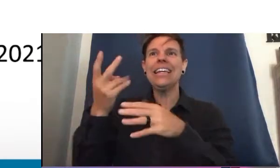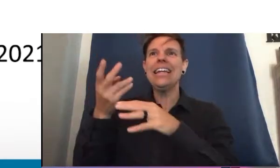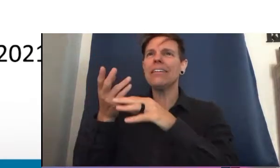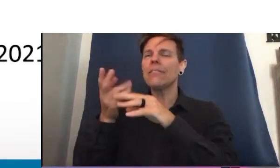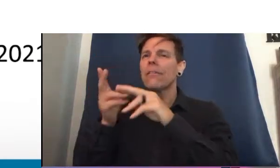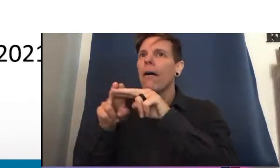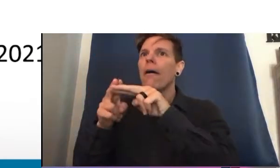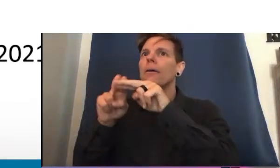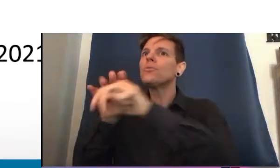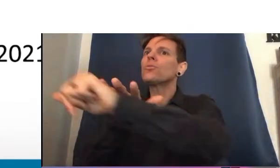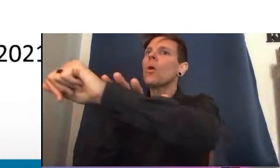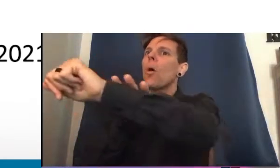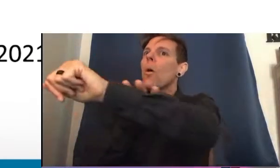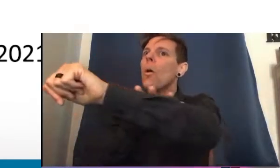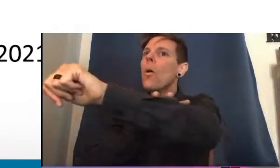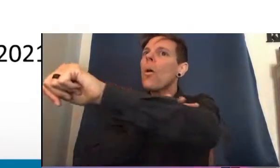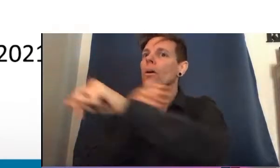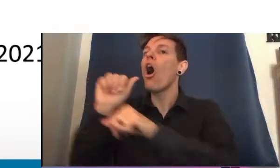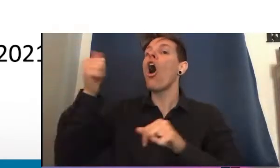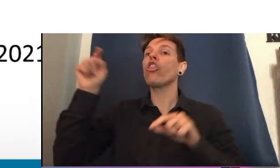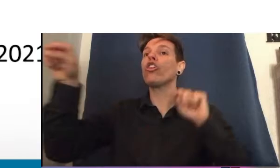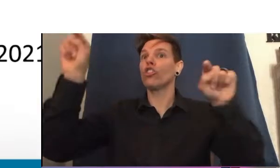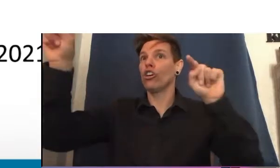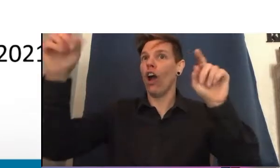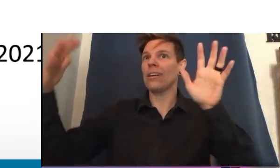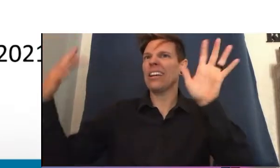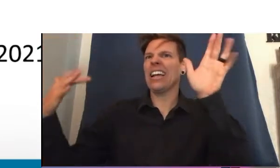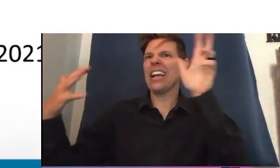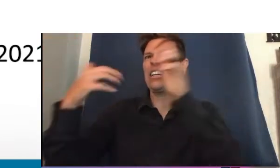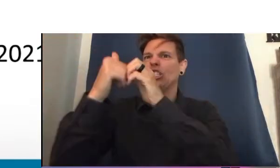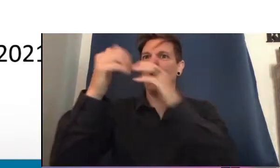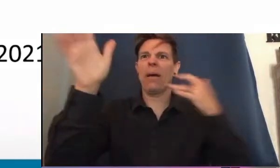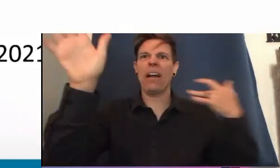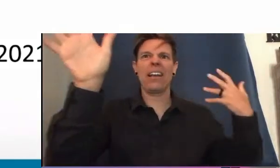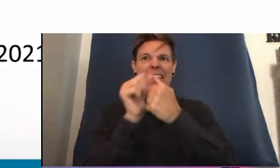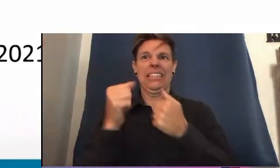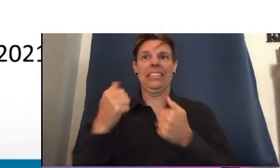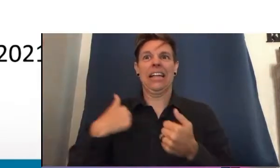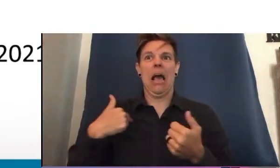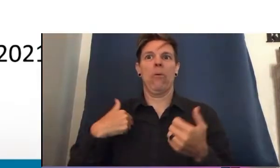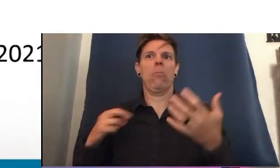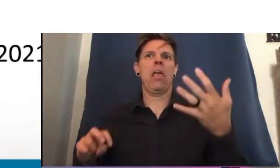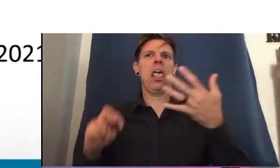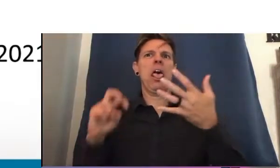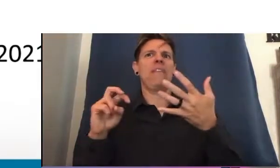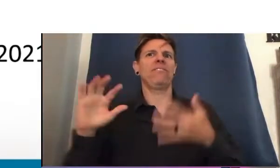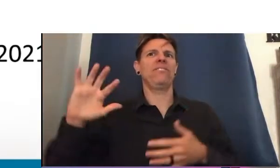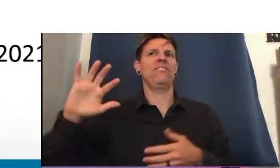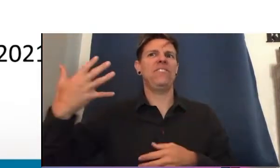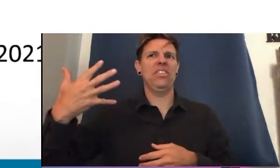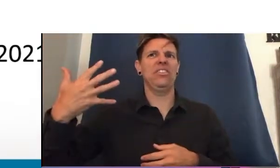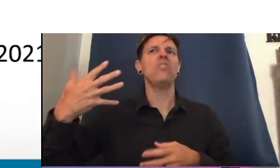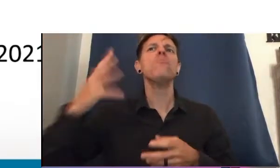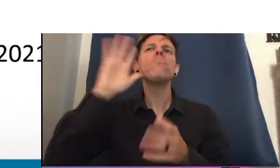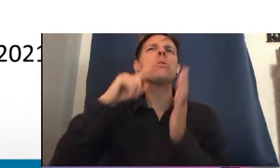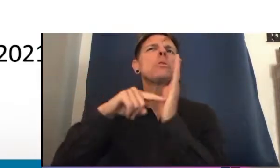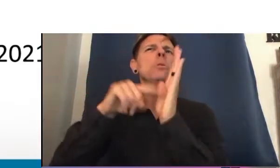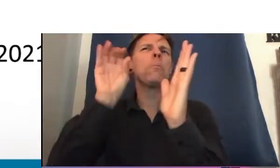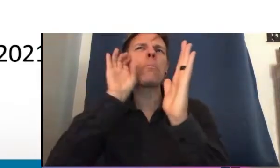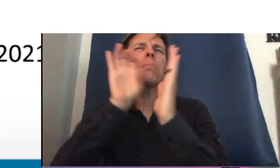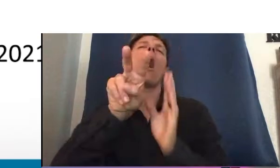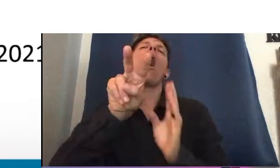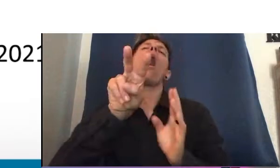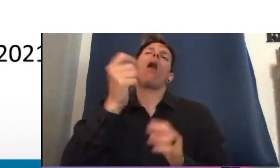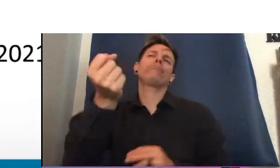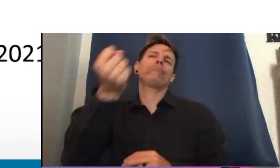caught up with us. And so now we're actually fifth, and again, I'll show you a picture where we can see this in the state of Colorado among the 10 largest counties